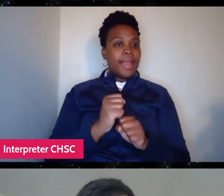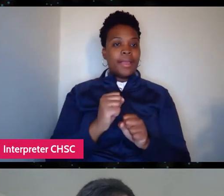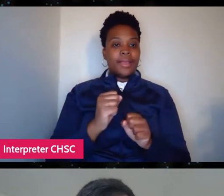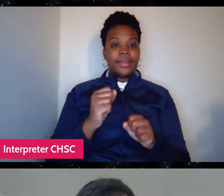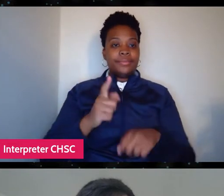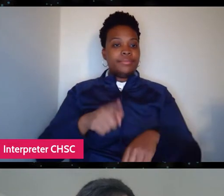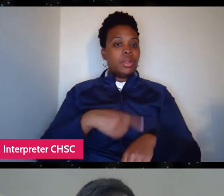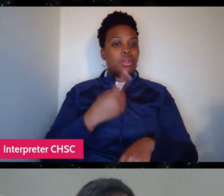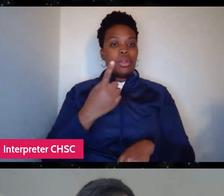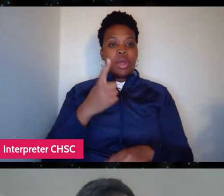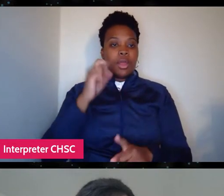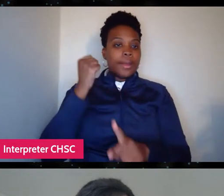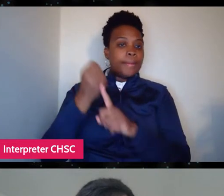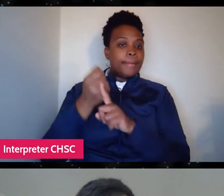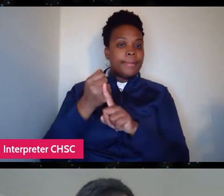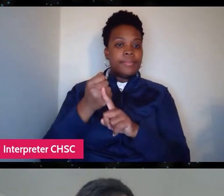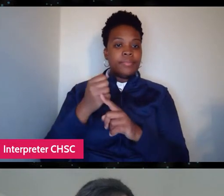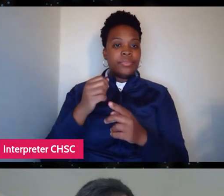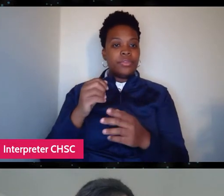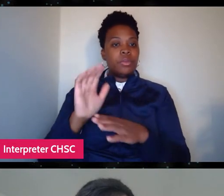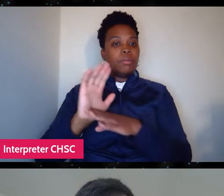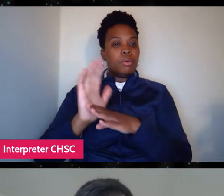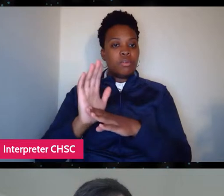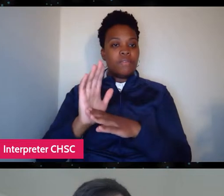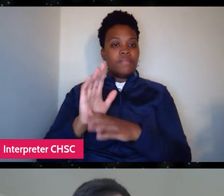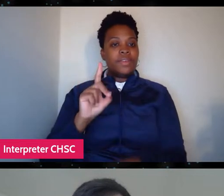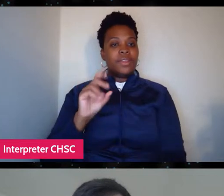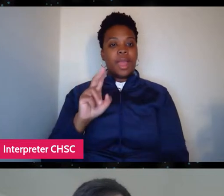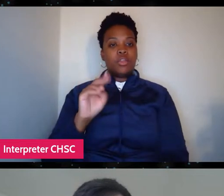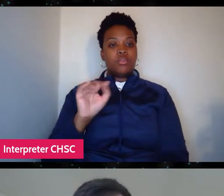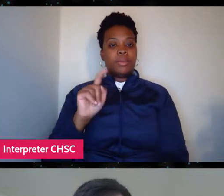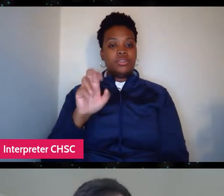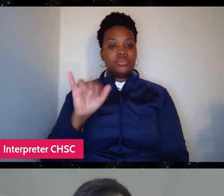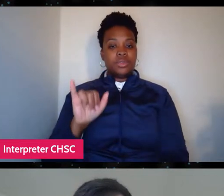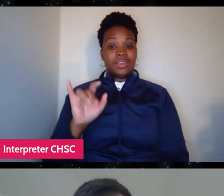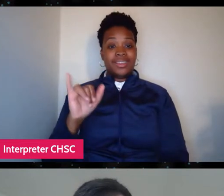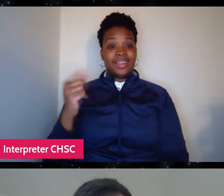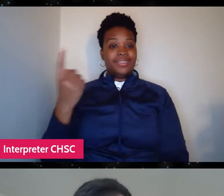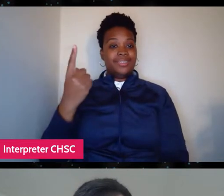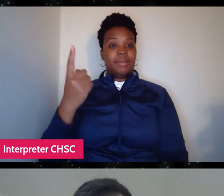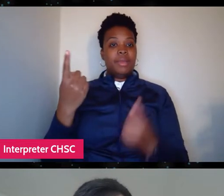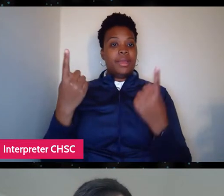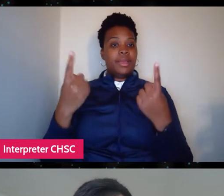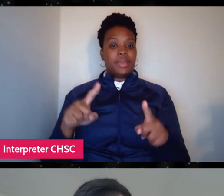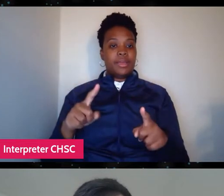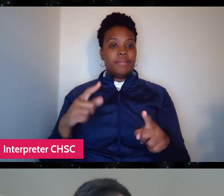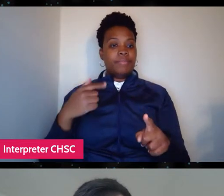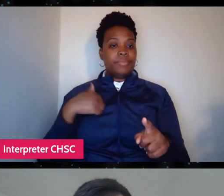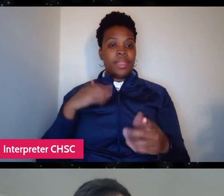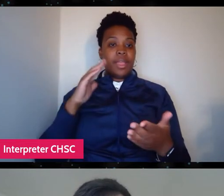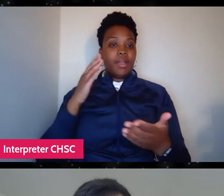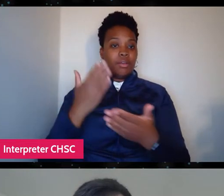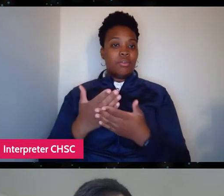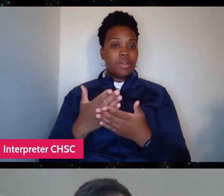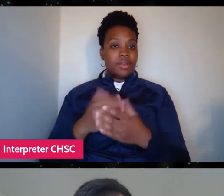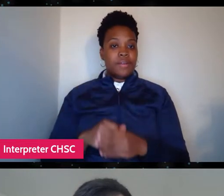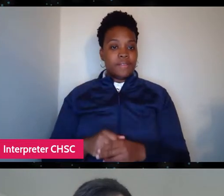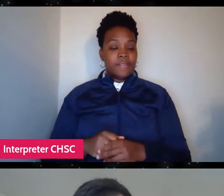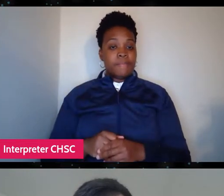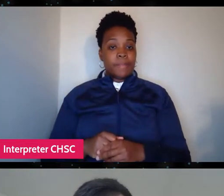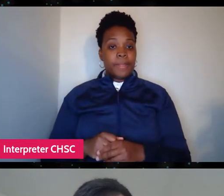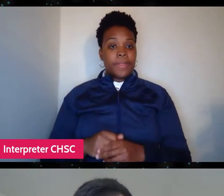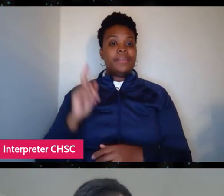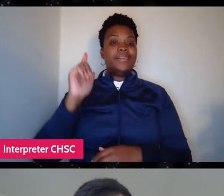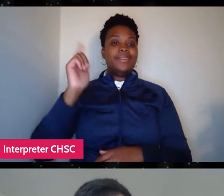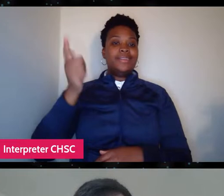know, impactful documentaries. That was something that unfolded and that I arrived at